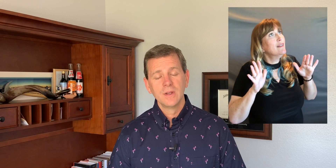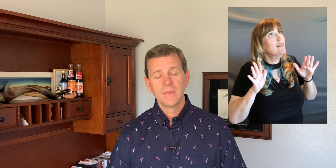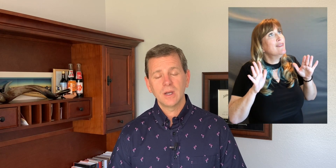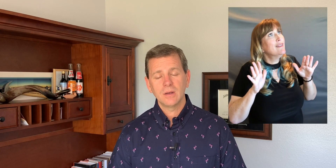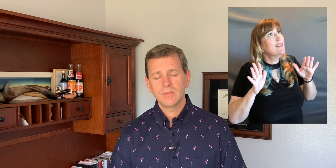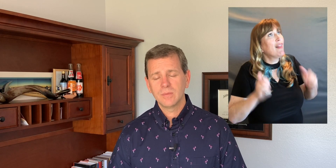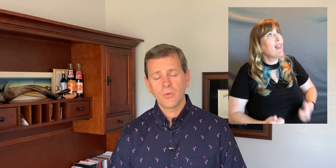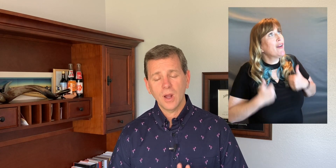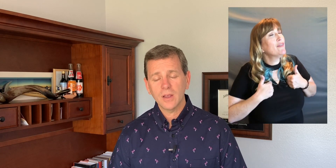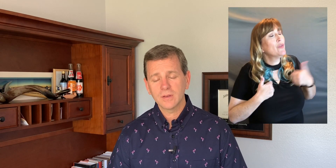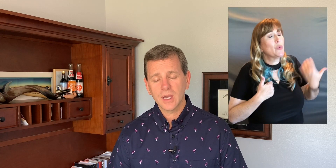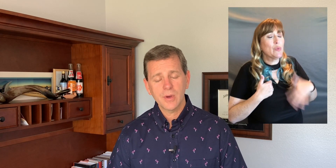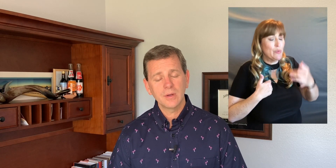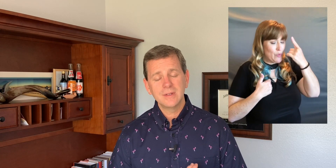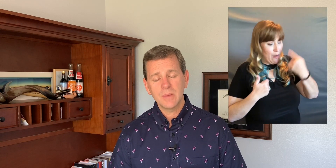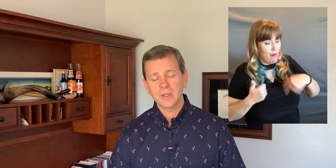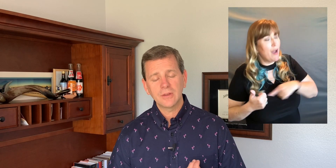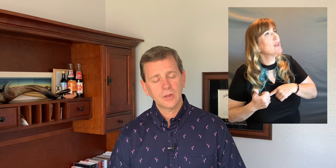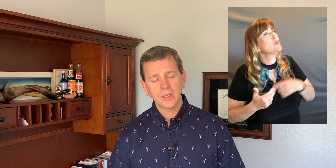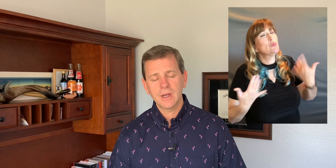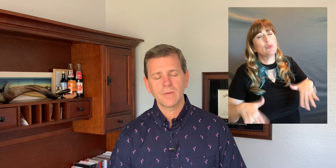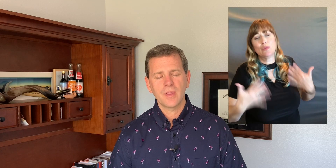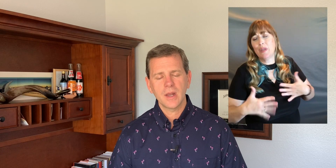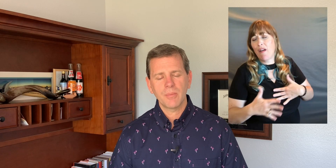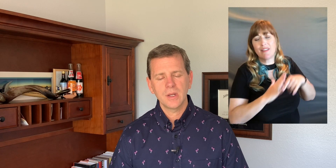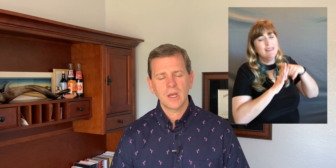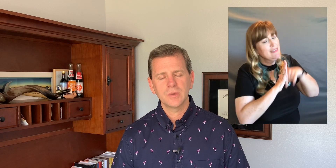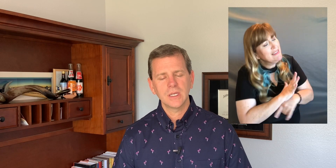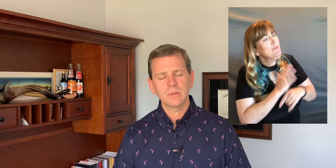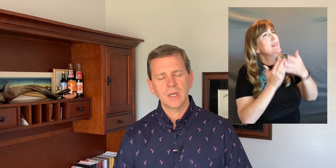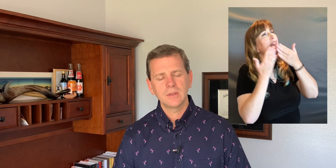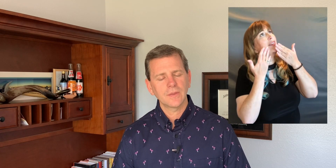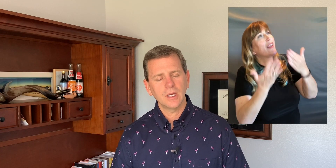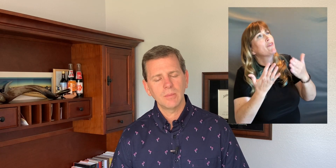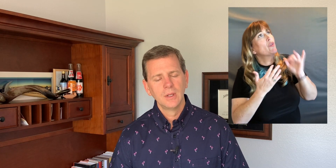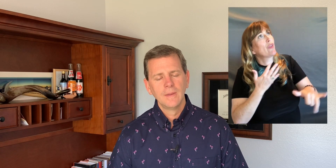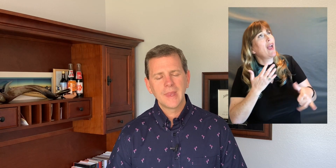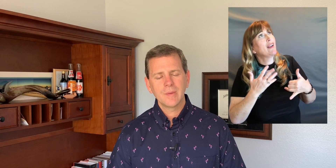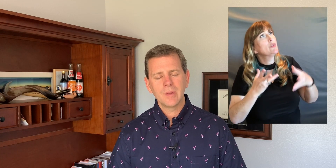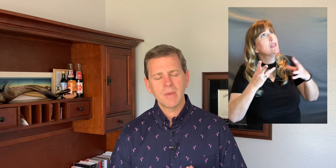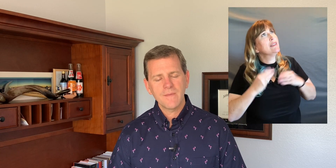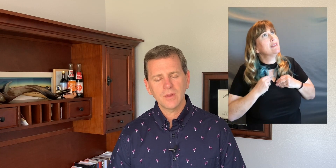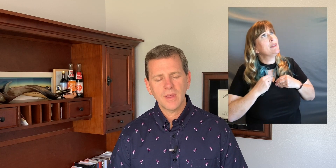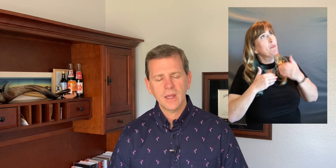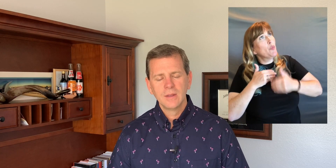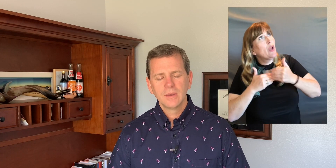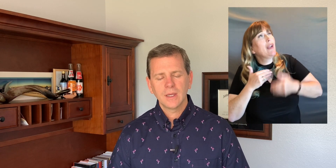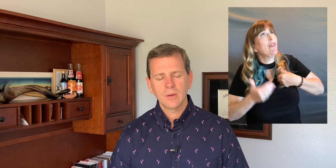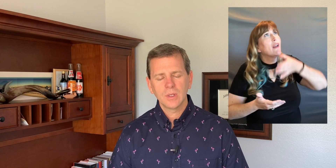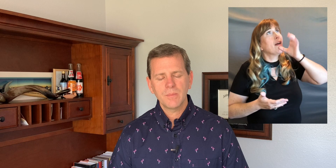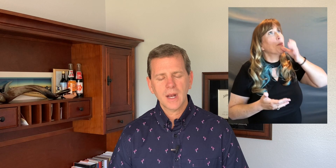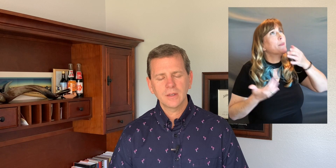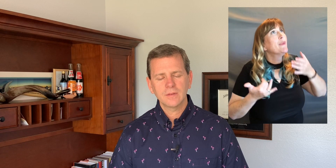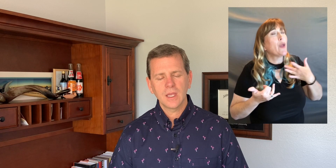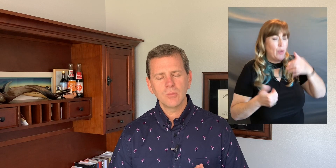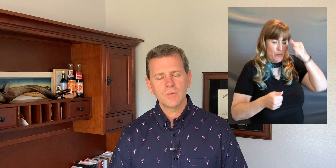life for us. And God, we are deeply and eternally grateful for that. And I pray now as we take the bread, take the cup, that we be mindful of that, God, that it